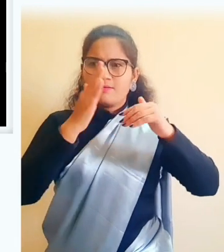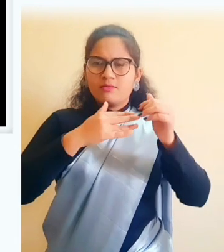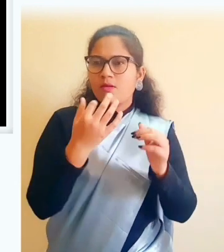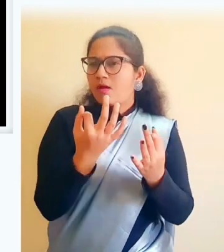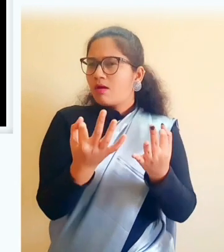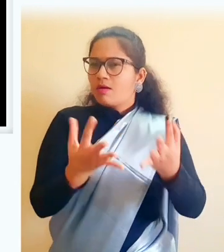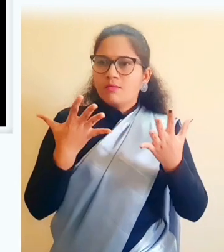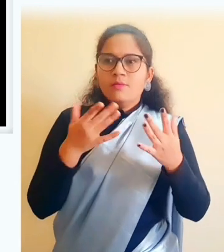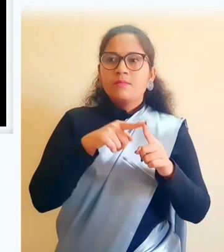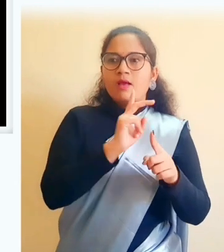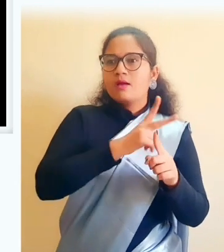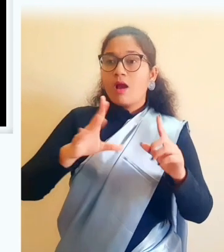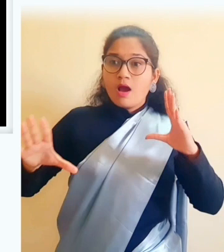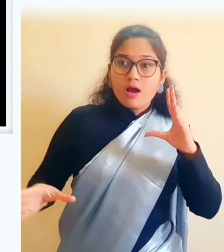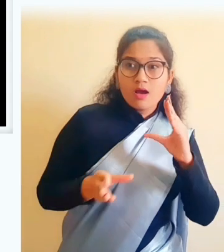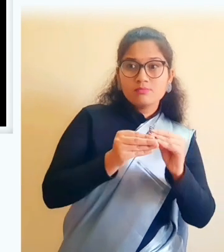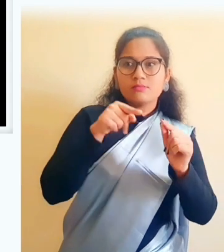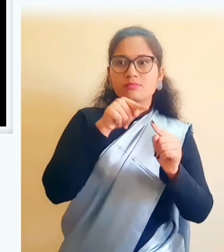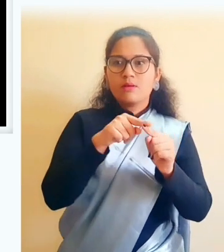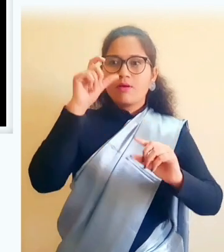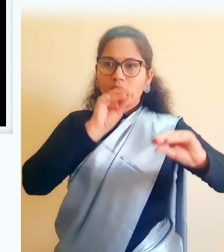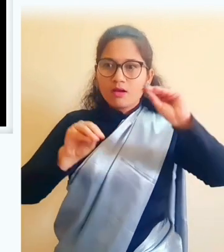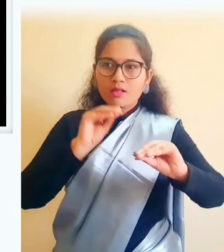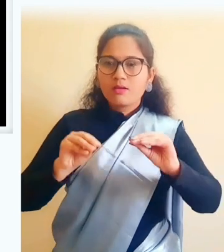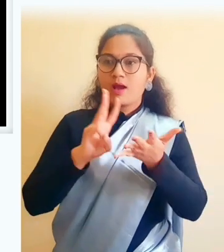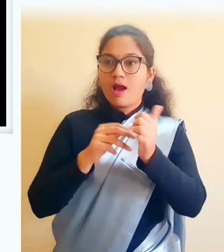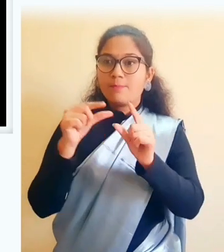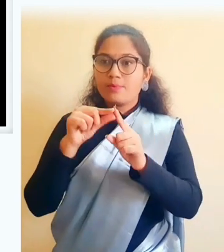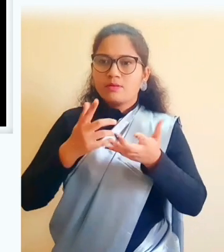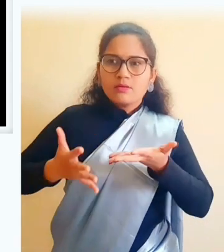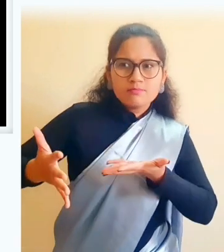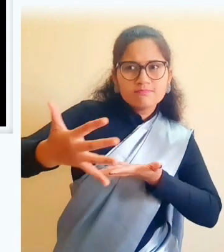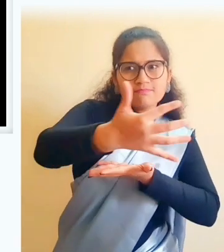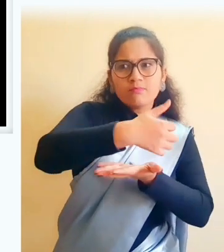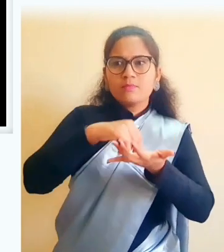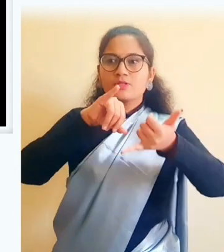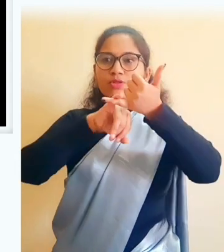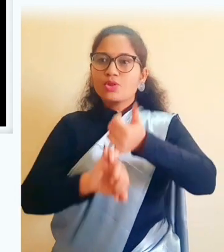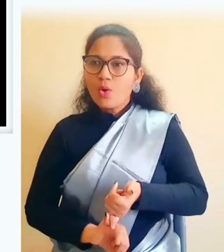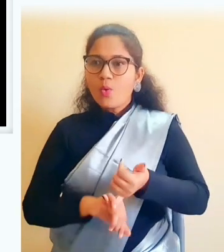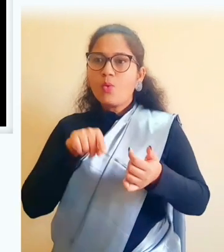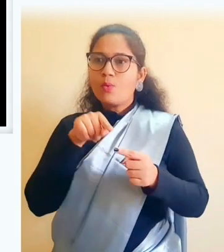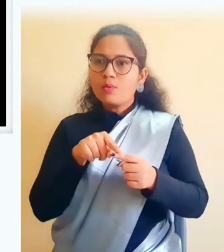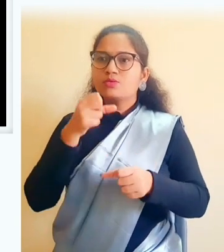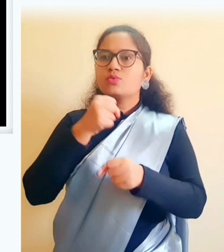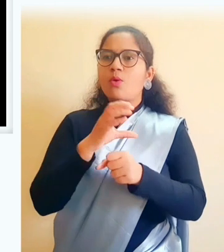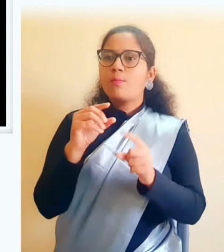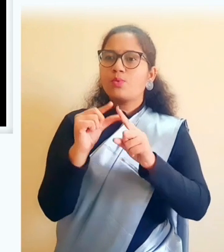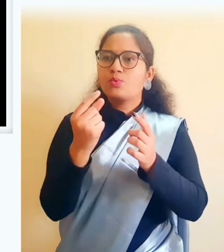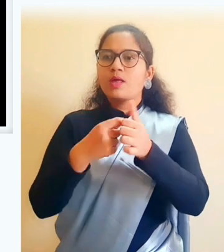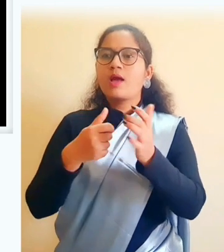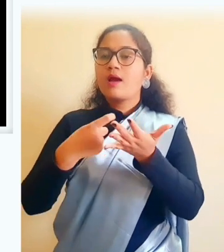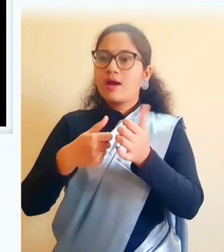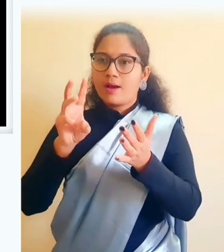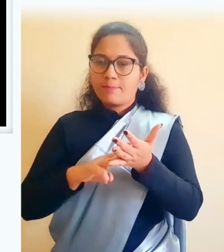in polychrome sculpture. The photograph in Maps collection shows the tallest southern gopuram, which was rebuilt in